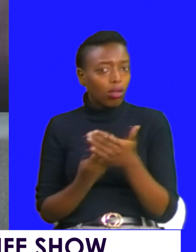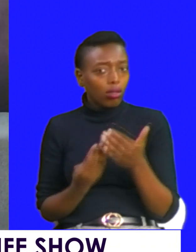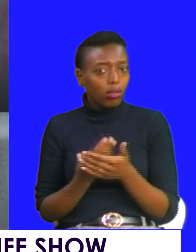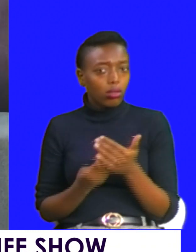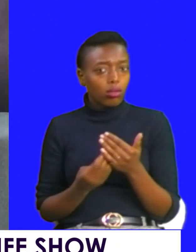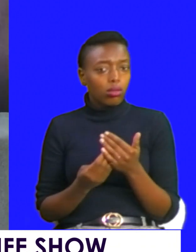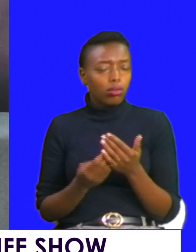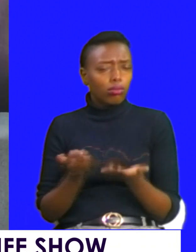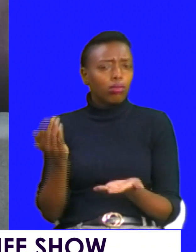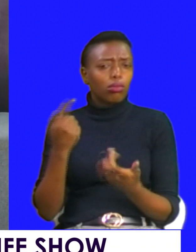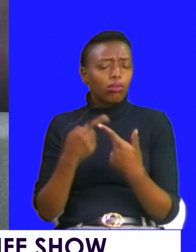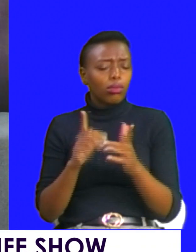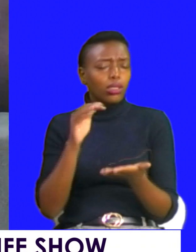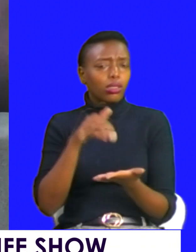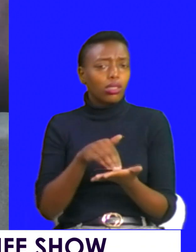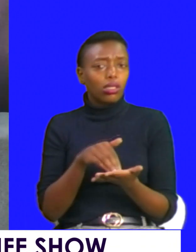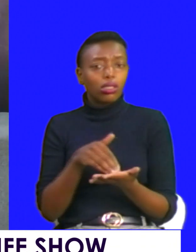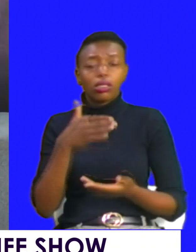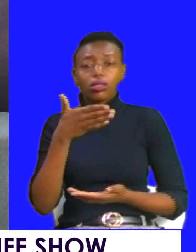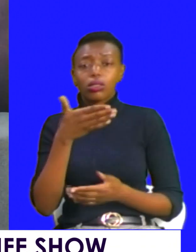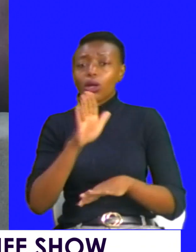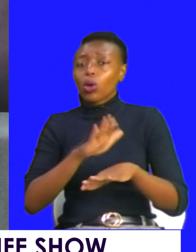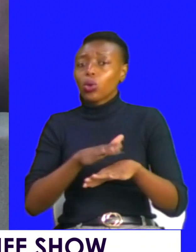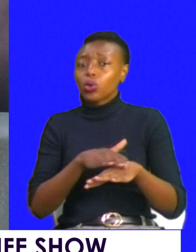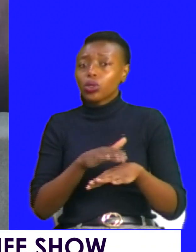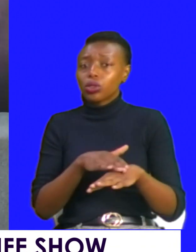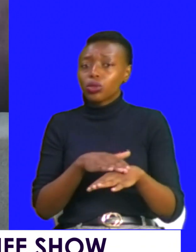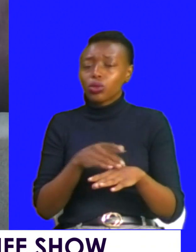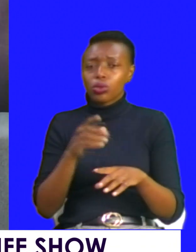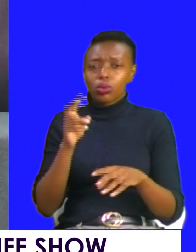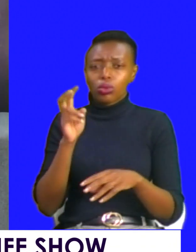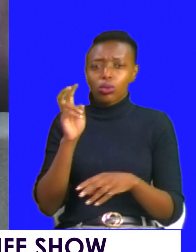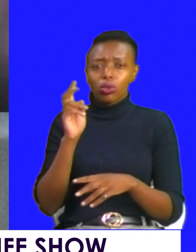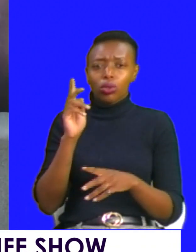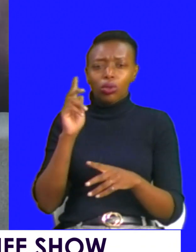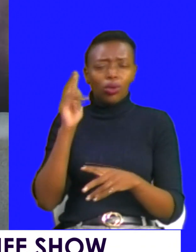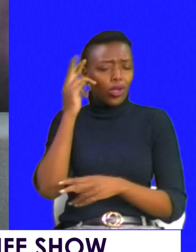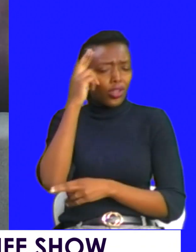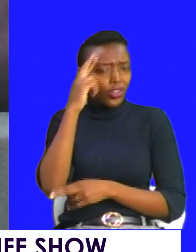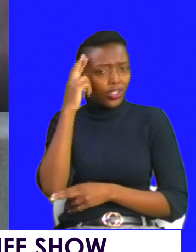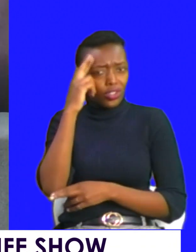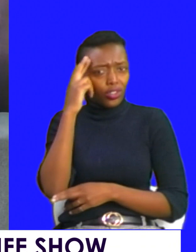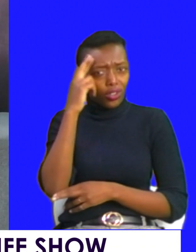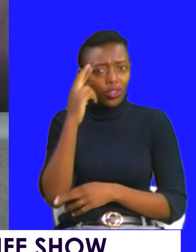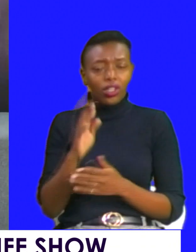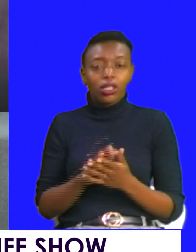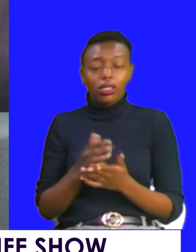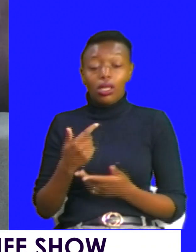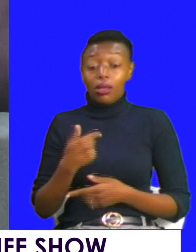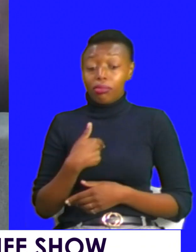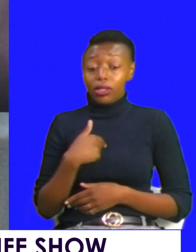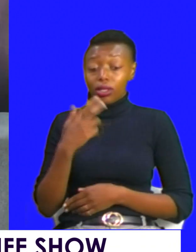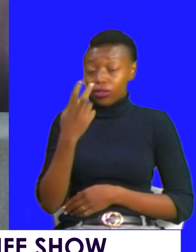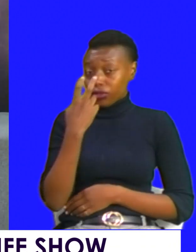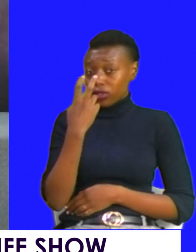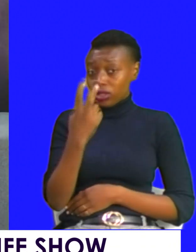again, just on a light note, it's good also to be dynamic, okay? Right. Yeah, so you could find, I've seen people who are doctors